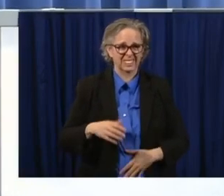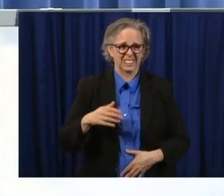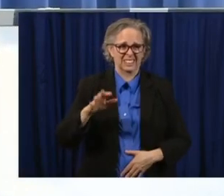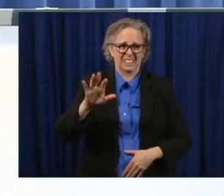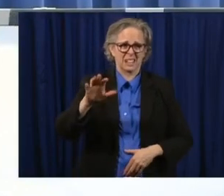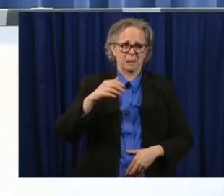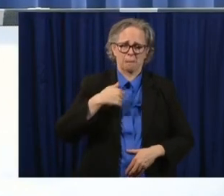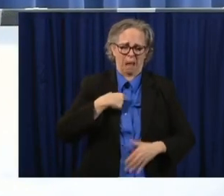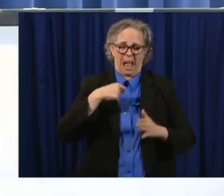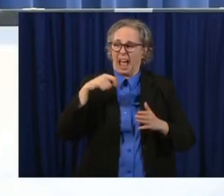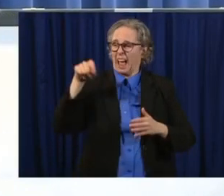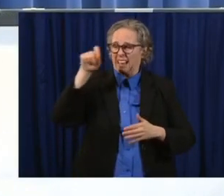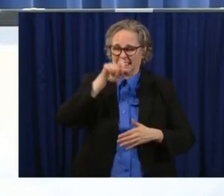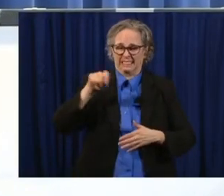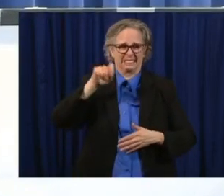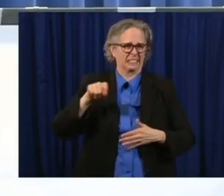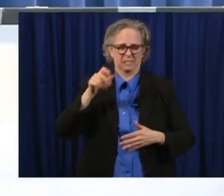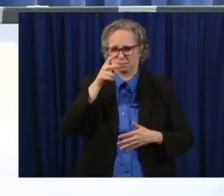good.